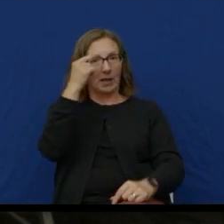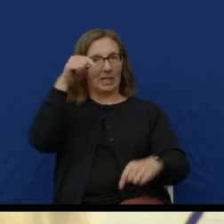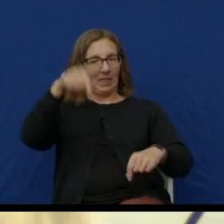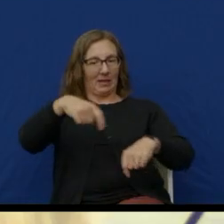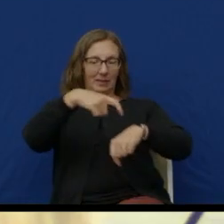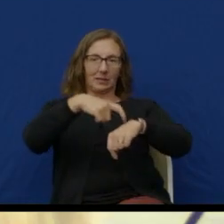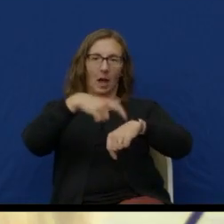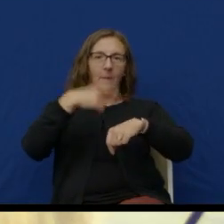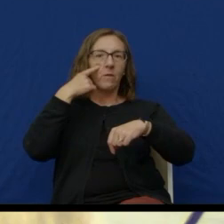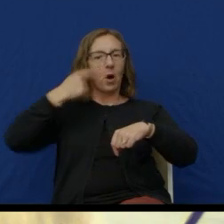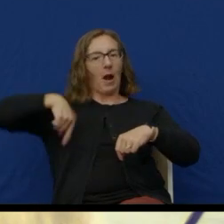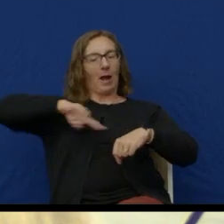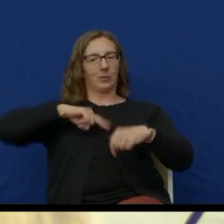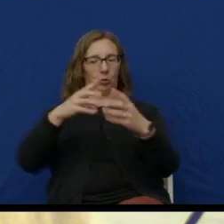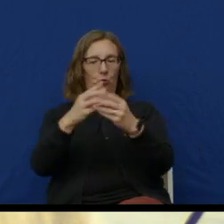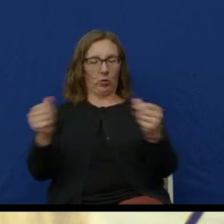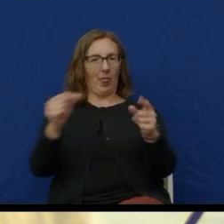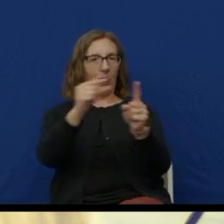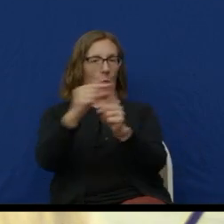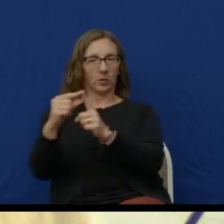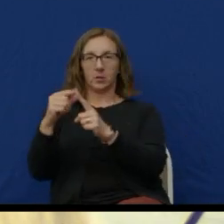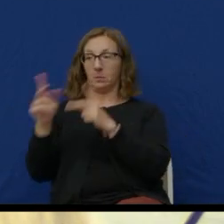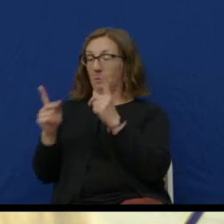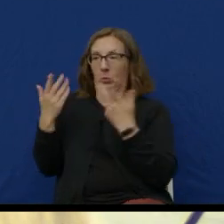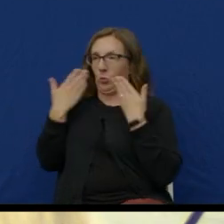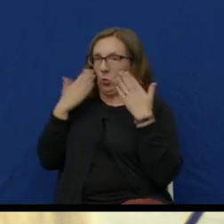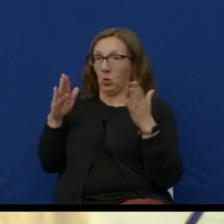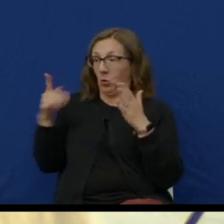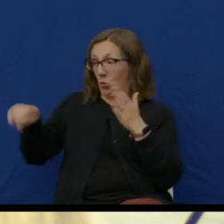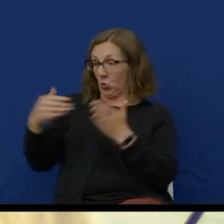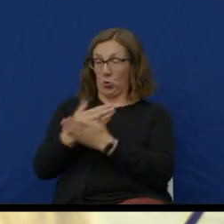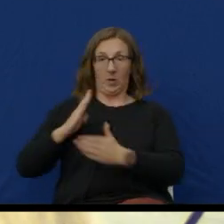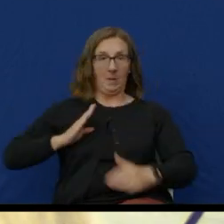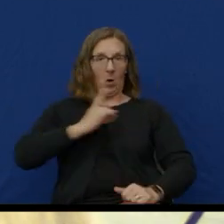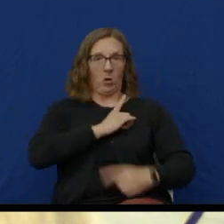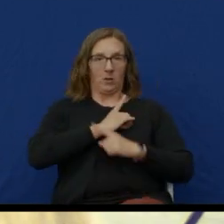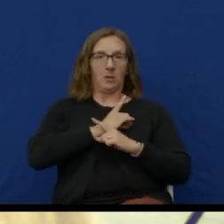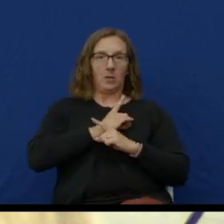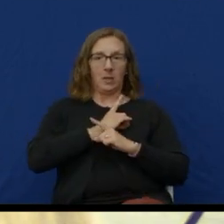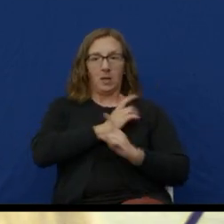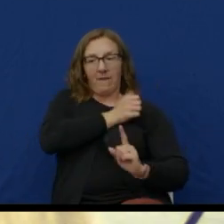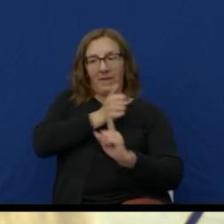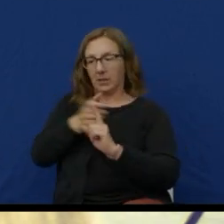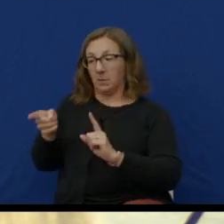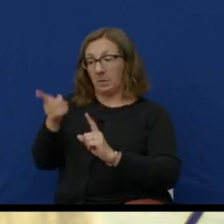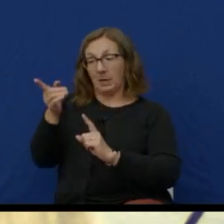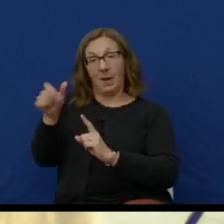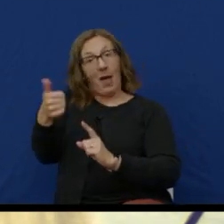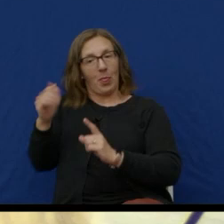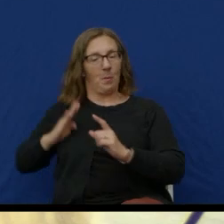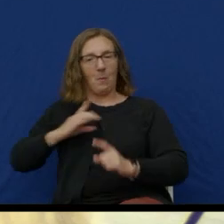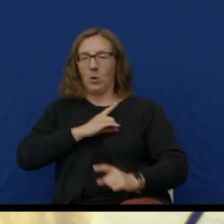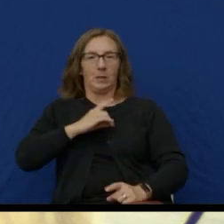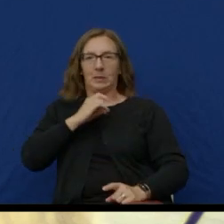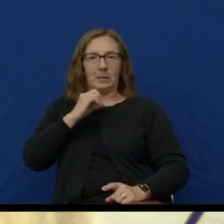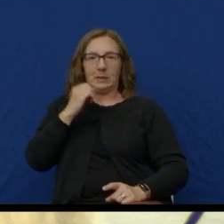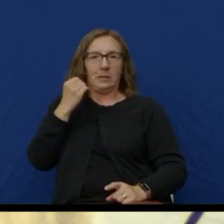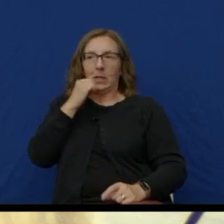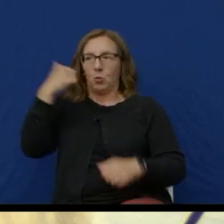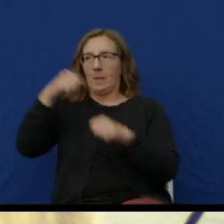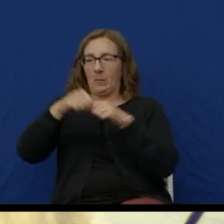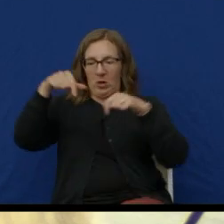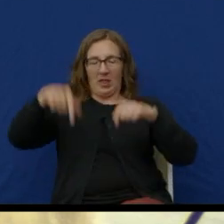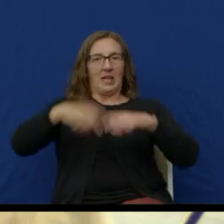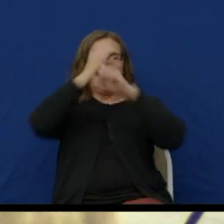out those words. For the people who don't know that, especially our new board members, in fact, some of our other board members may not remember, we actually inherited this